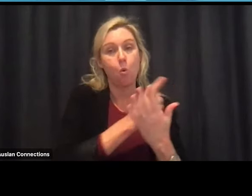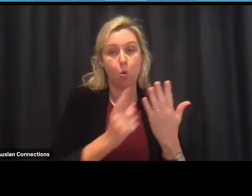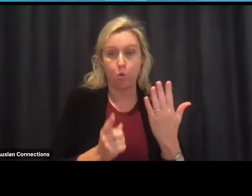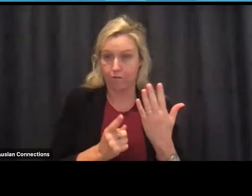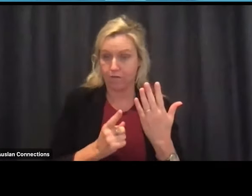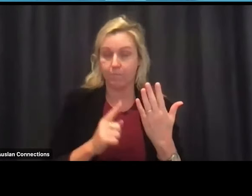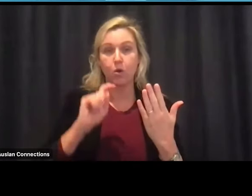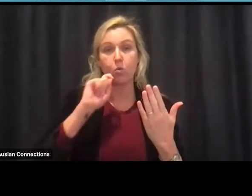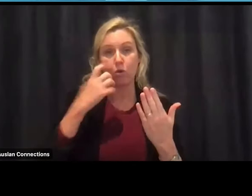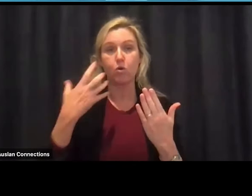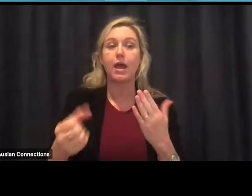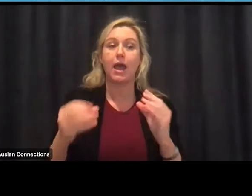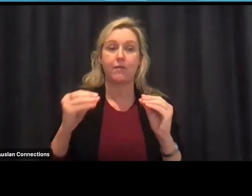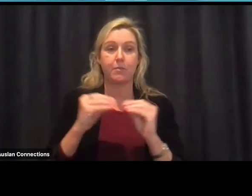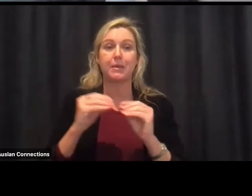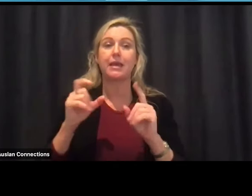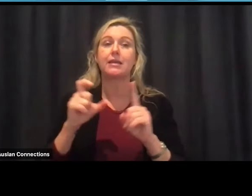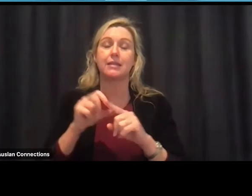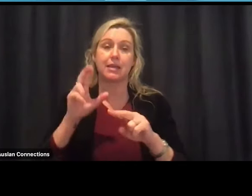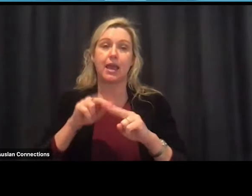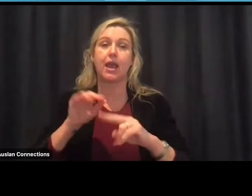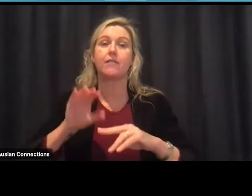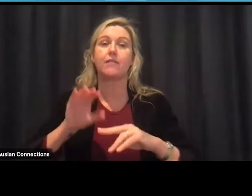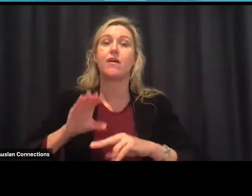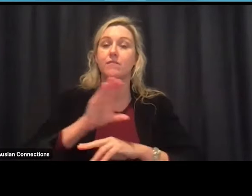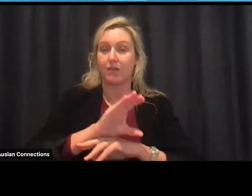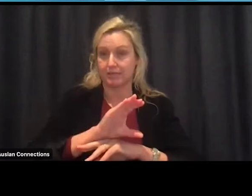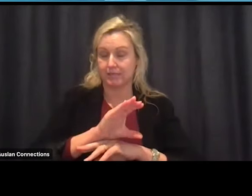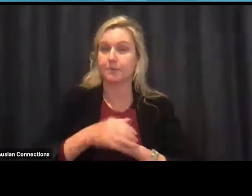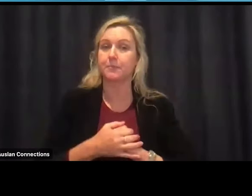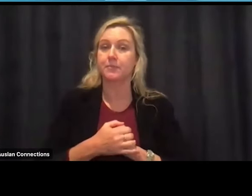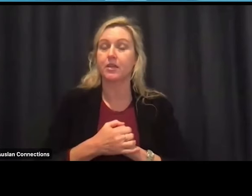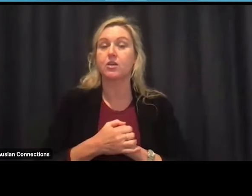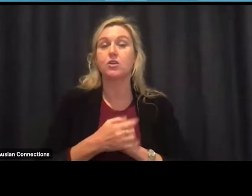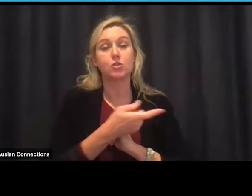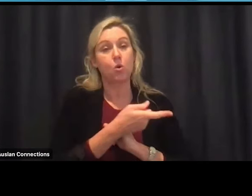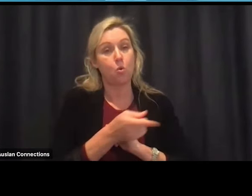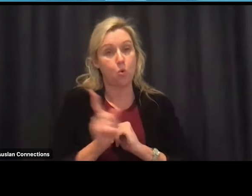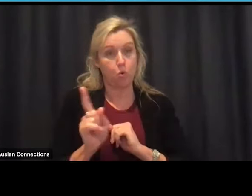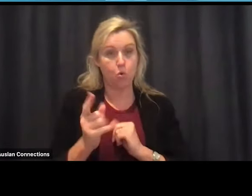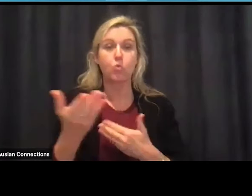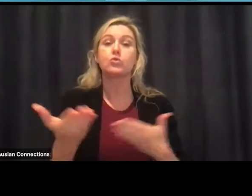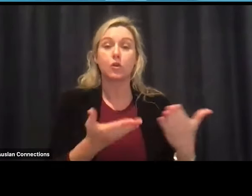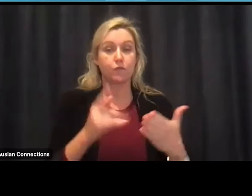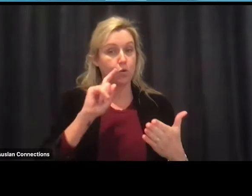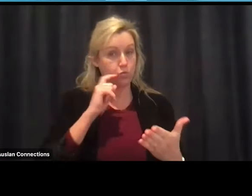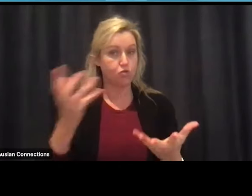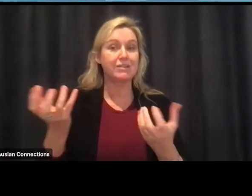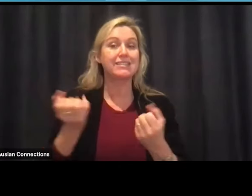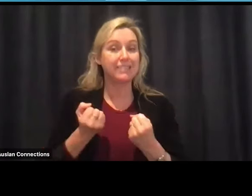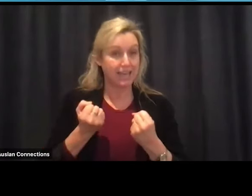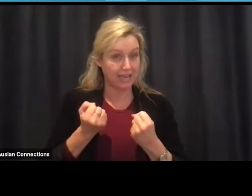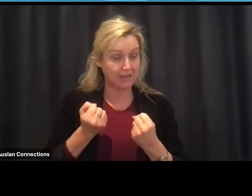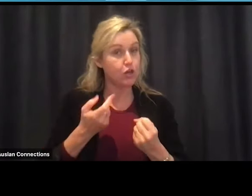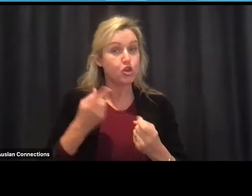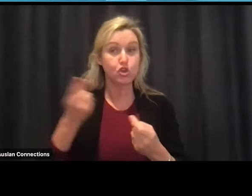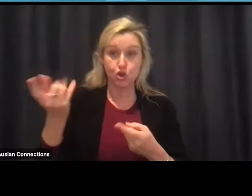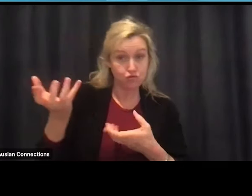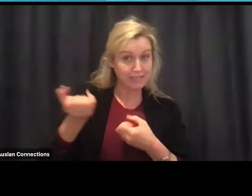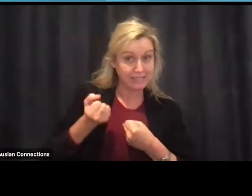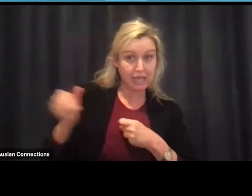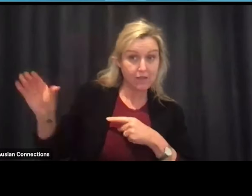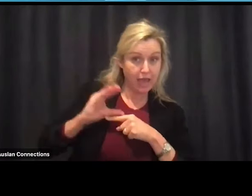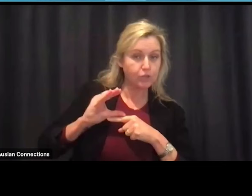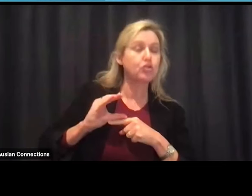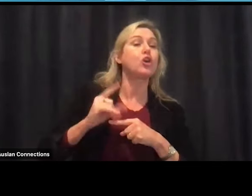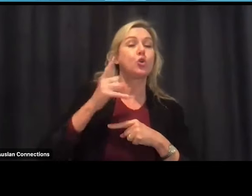receive the BDF funding. So given all these services will be receiving the funding, all services will now be required to report on food and